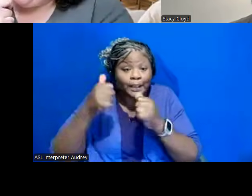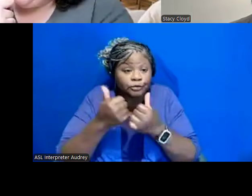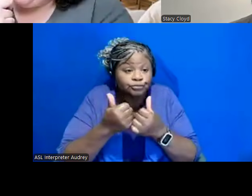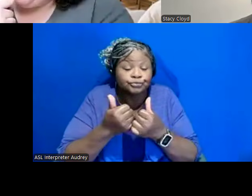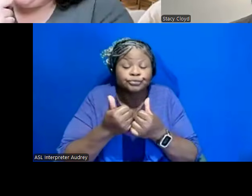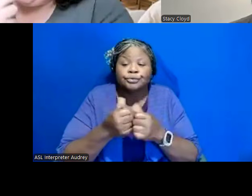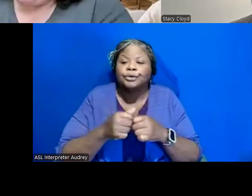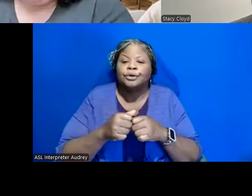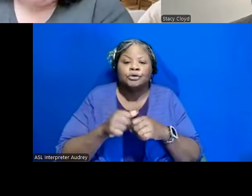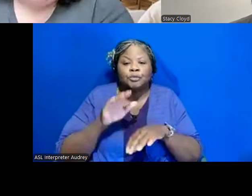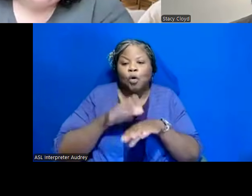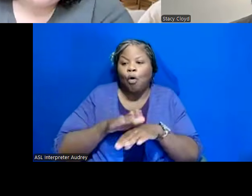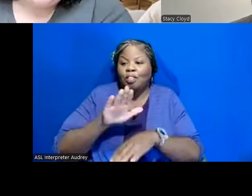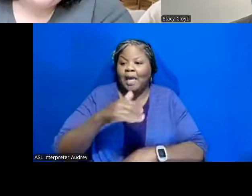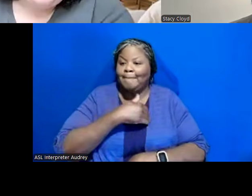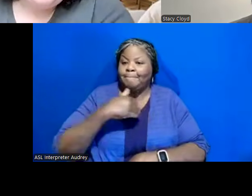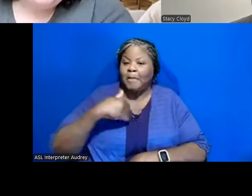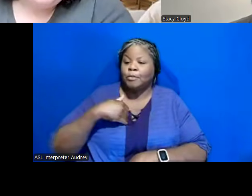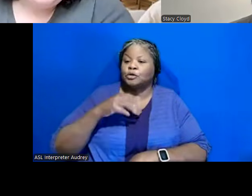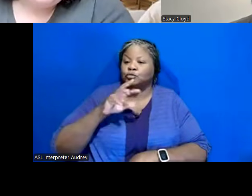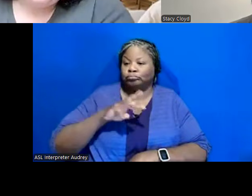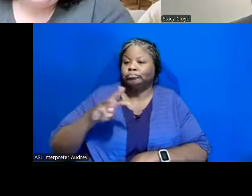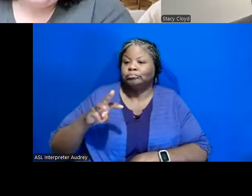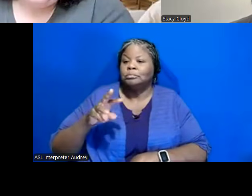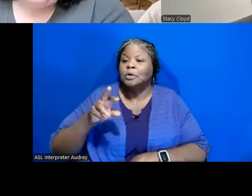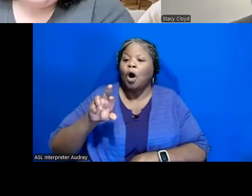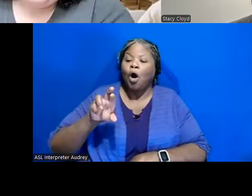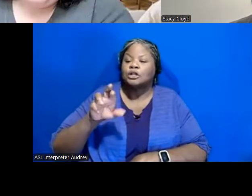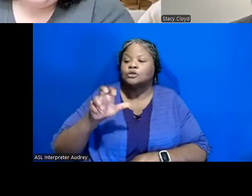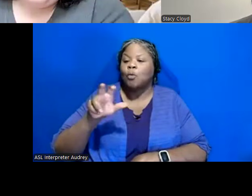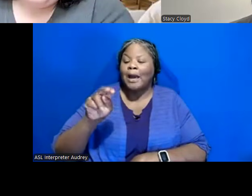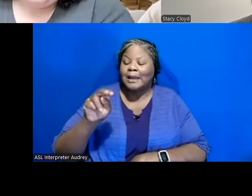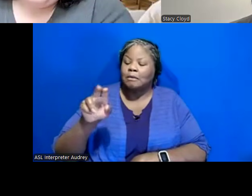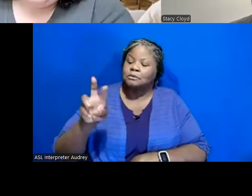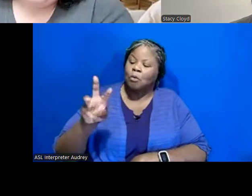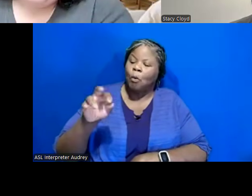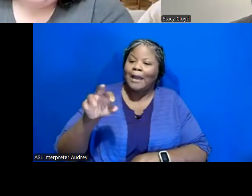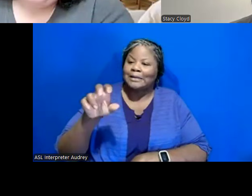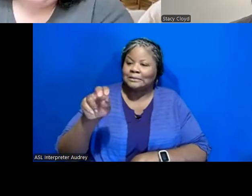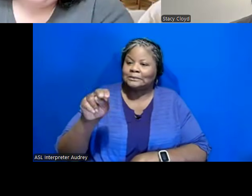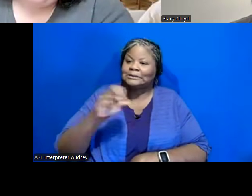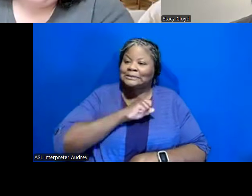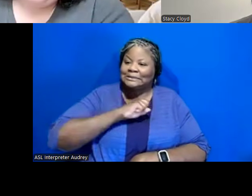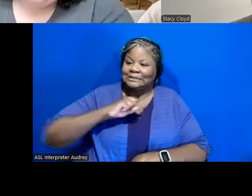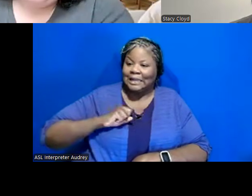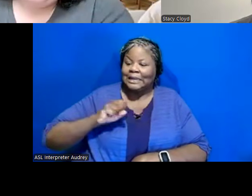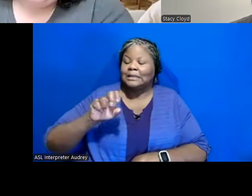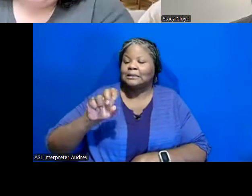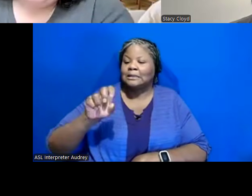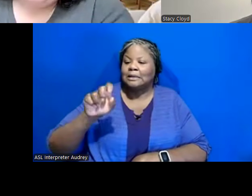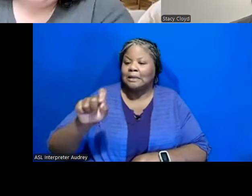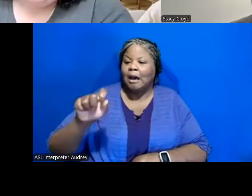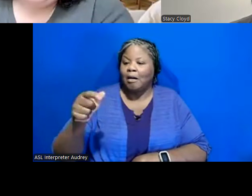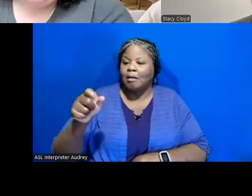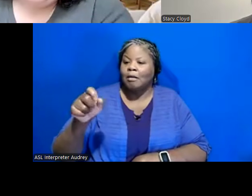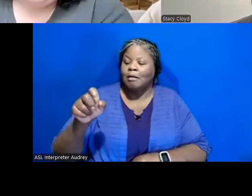be right on that member of Congress's page. Ours is widen.senate.gov, and you can see it right there